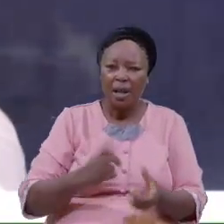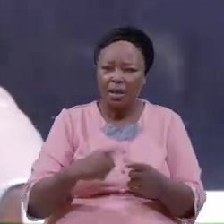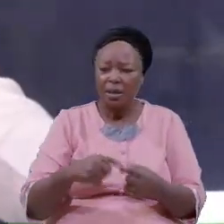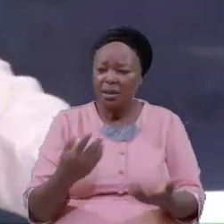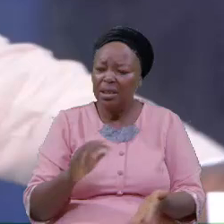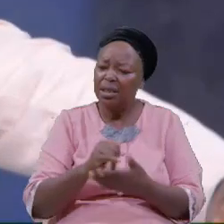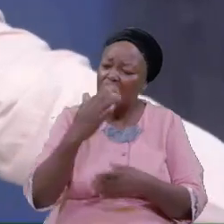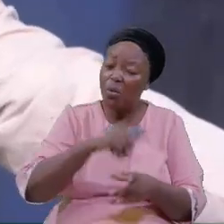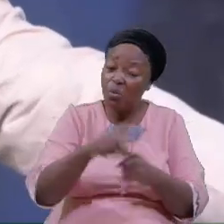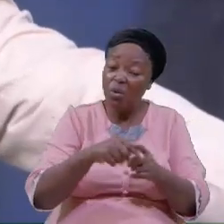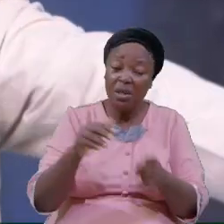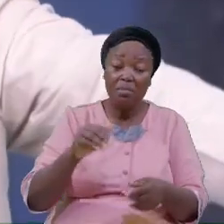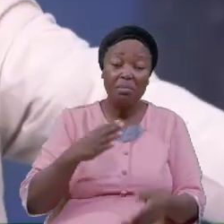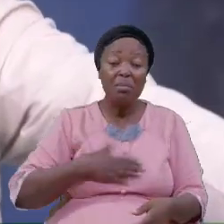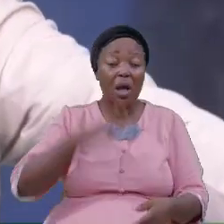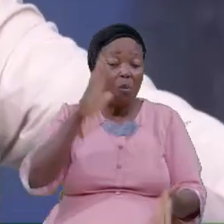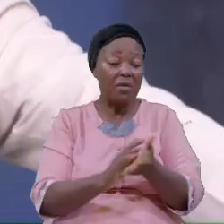church, what did you do?